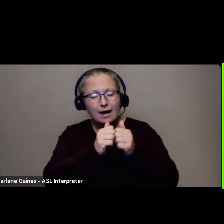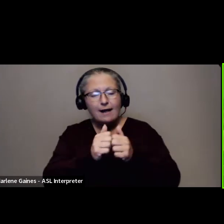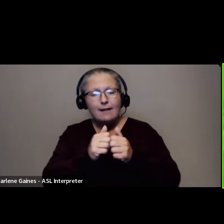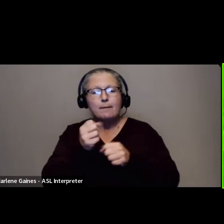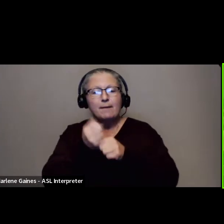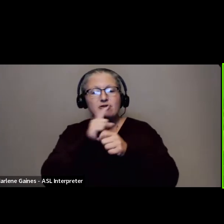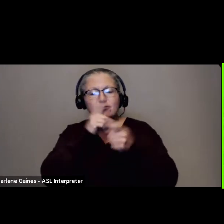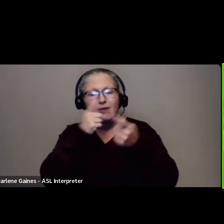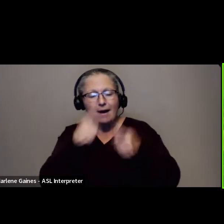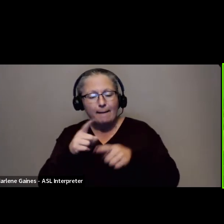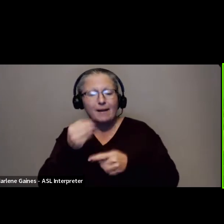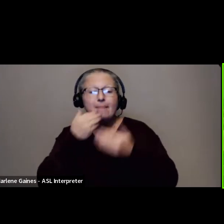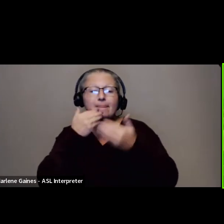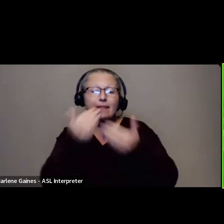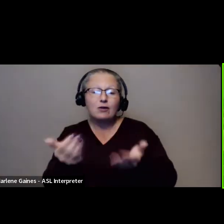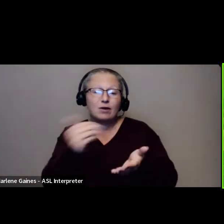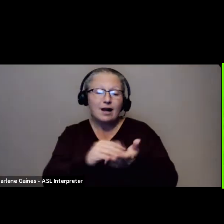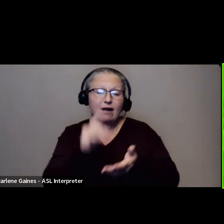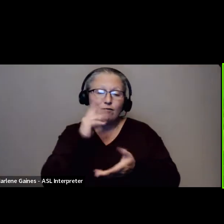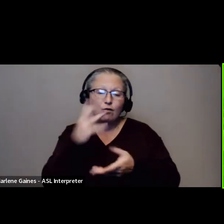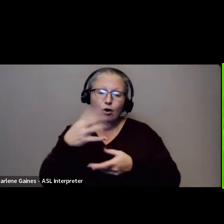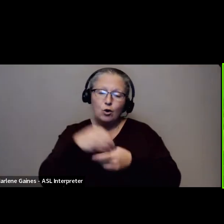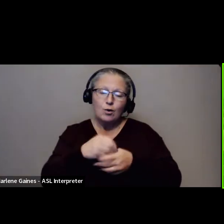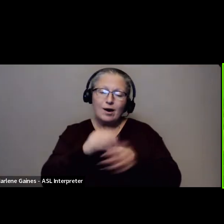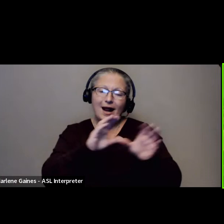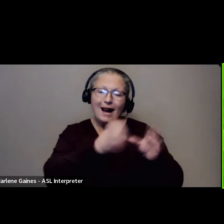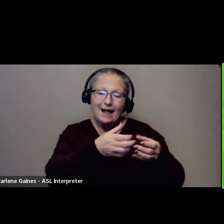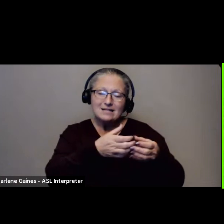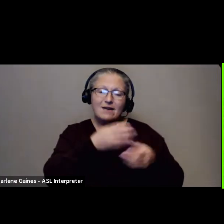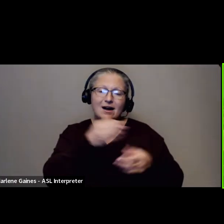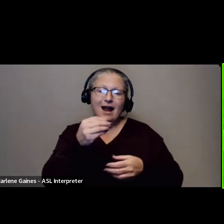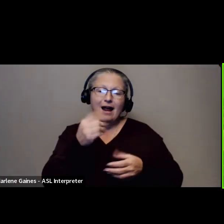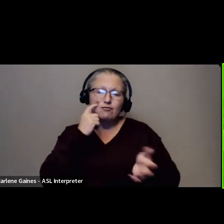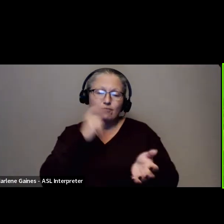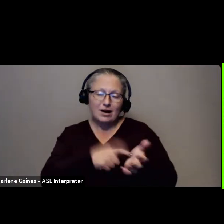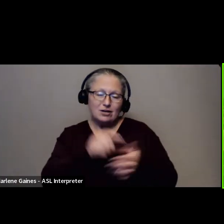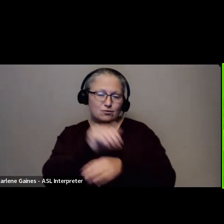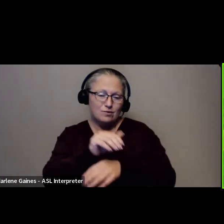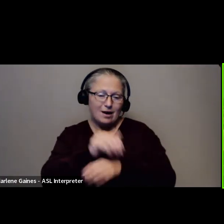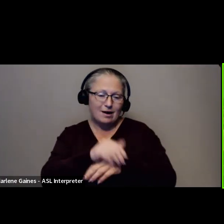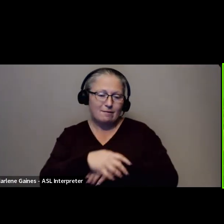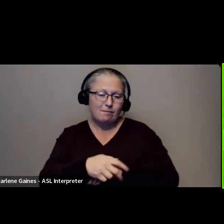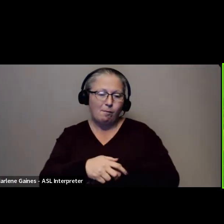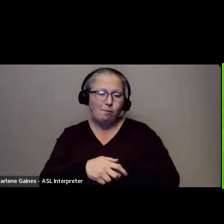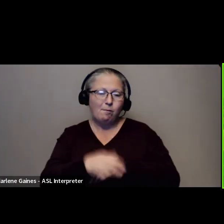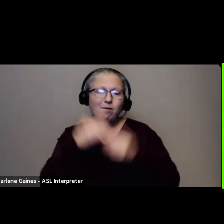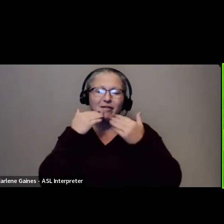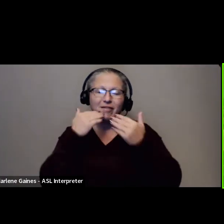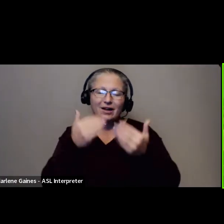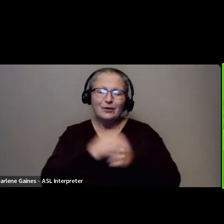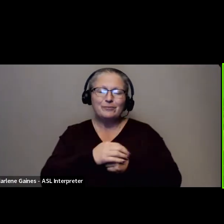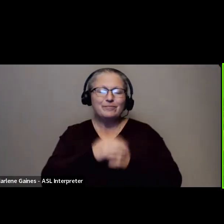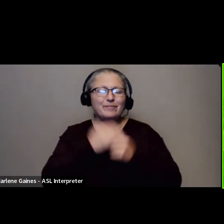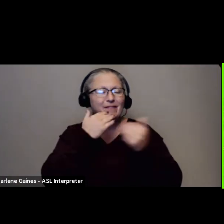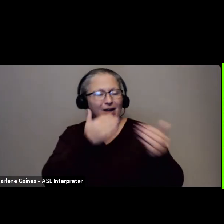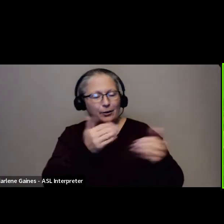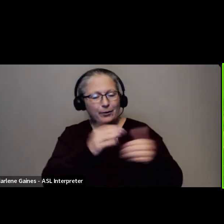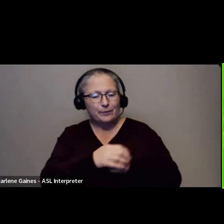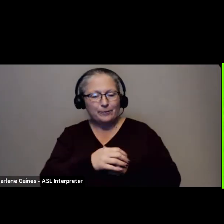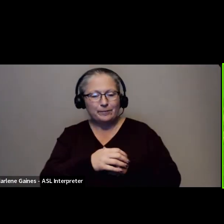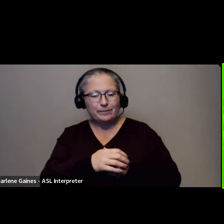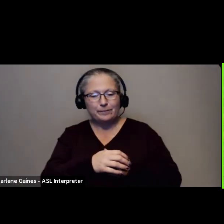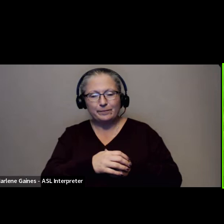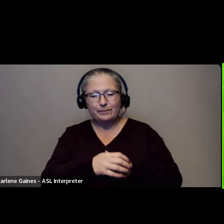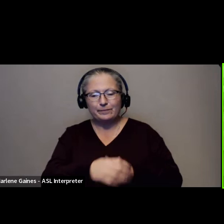happen. And thank you again for including the classified in the recognition tonight. Thank you. Thank you.